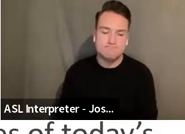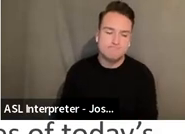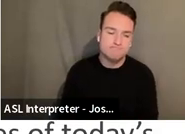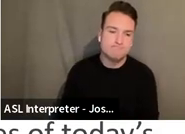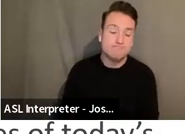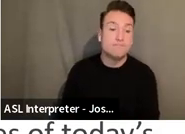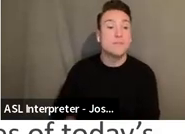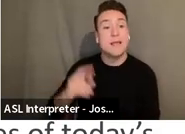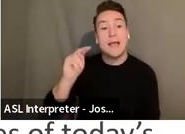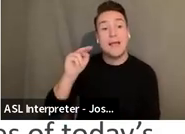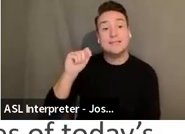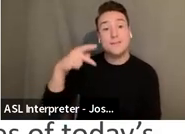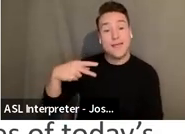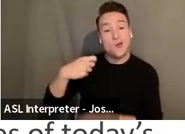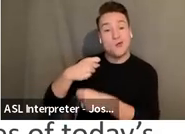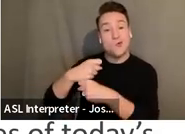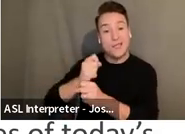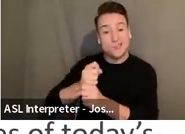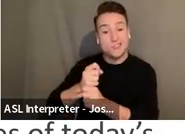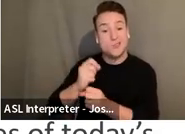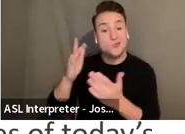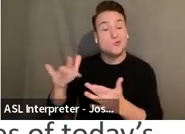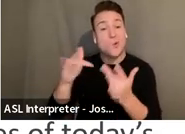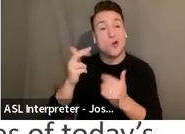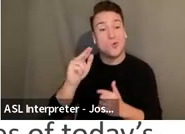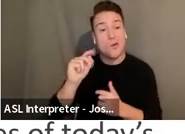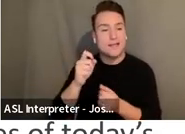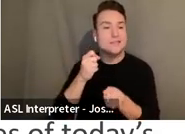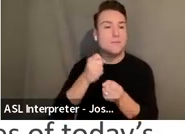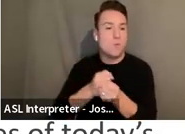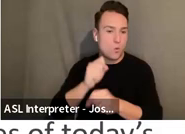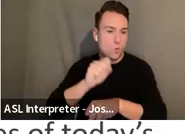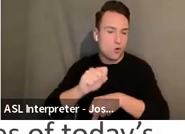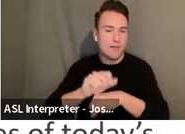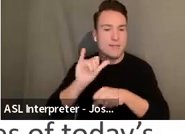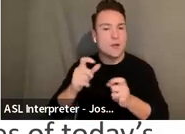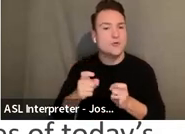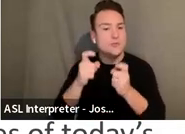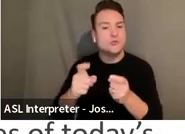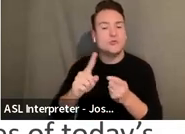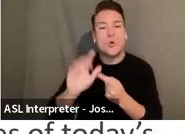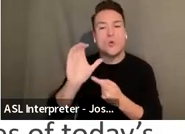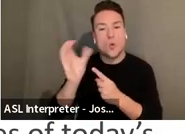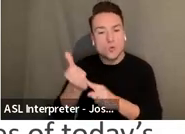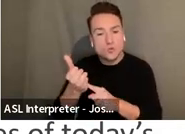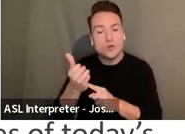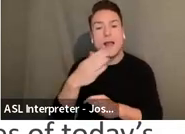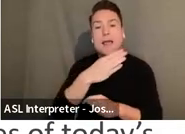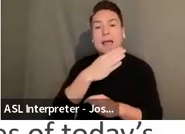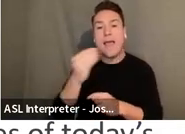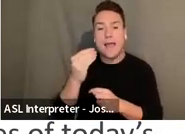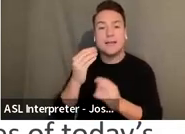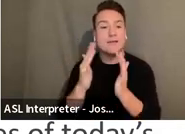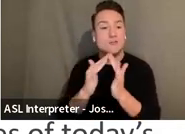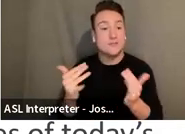NTP creation and touring grants support work that contributes to the cultural aesthetic and form diversities